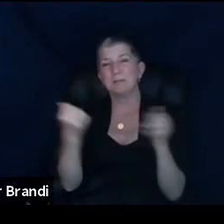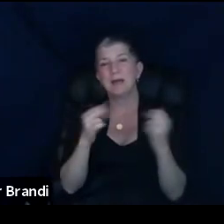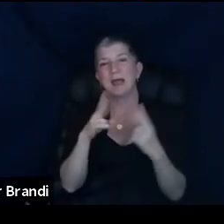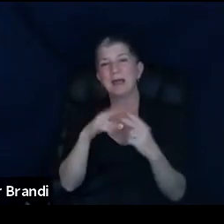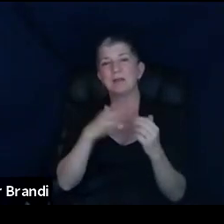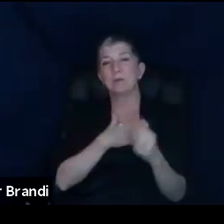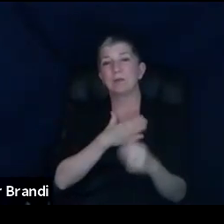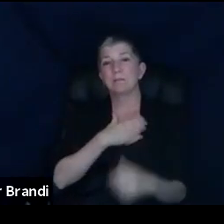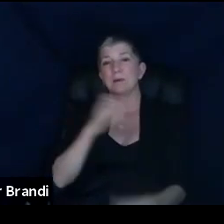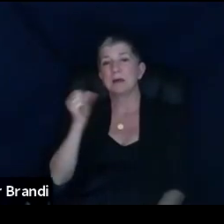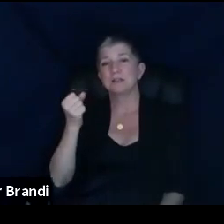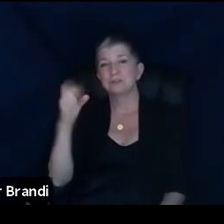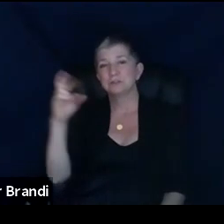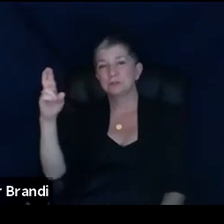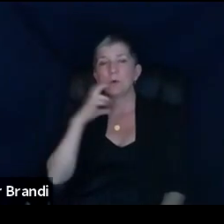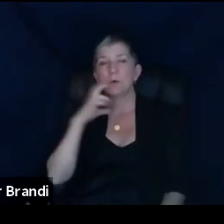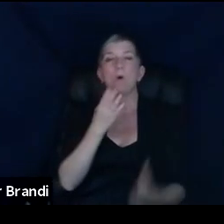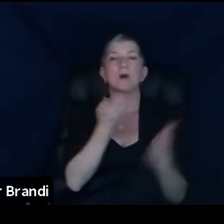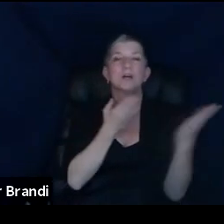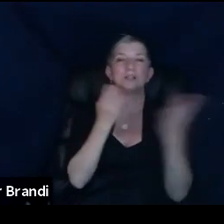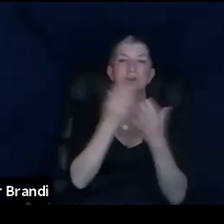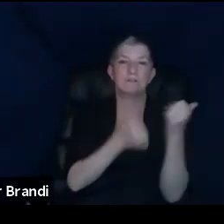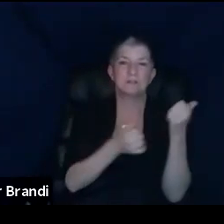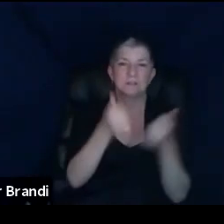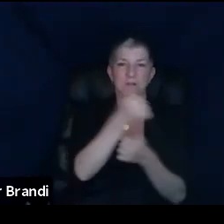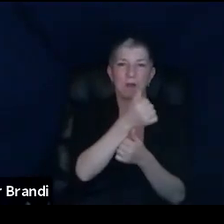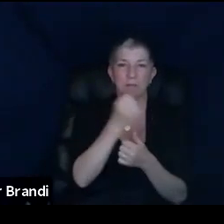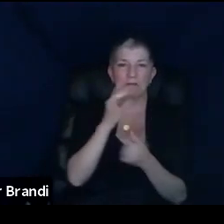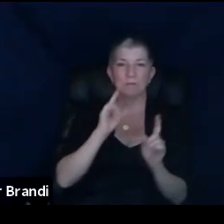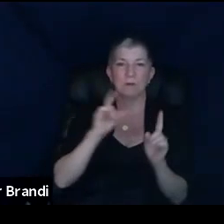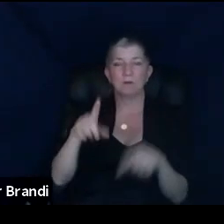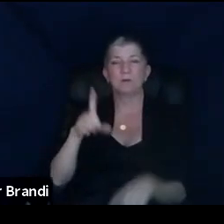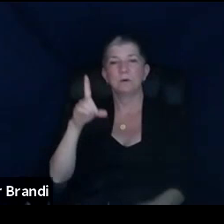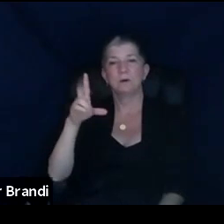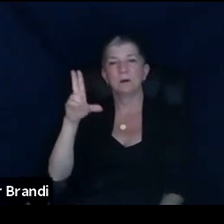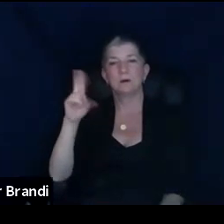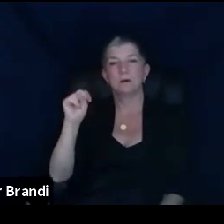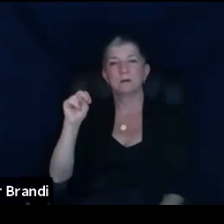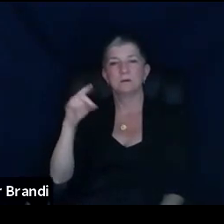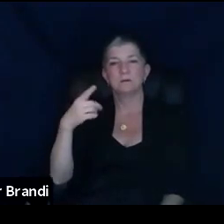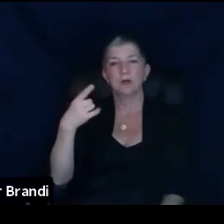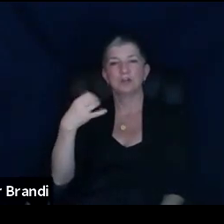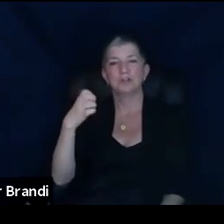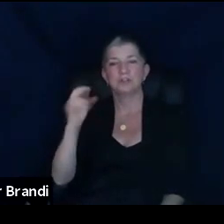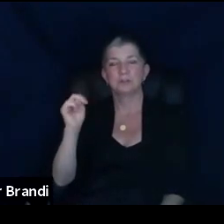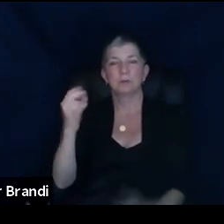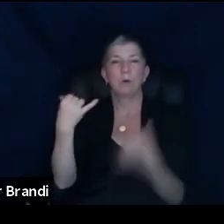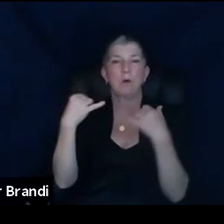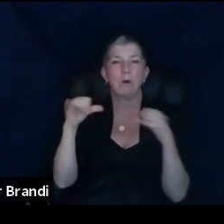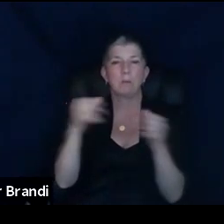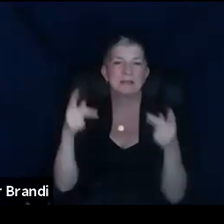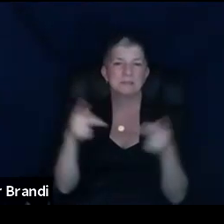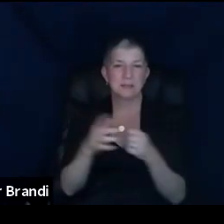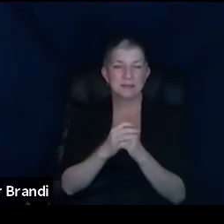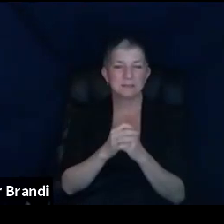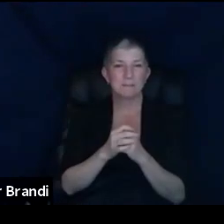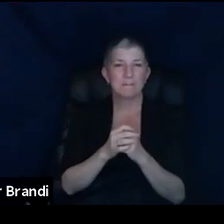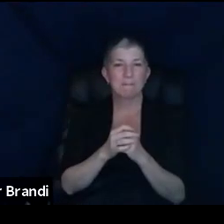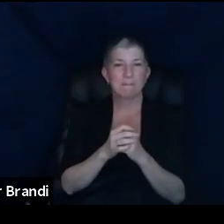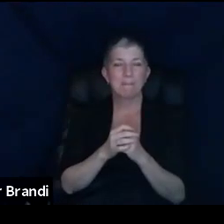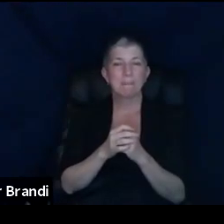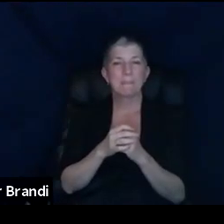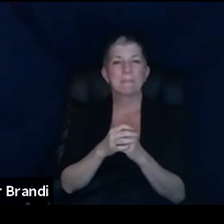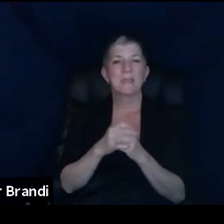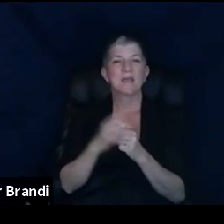sir or a service top if we go to a dungeon or a play space. You know, I